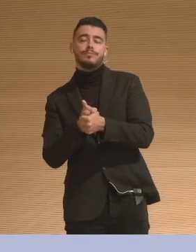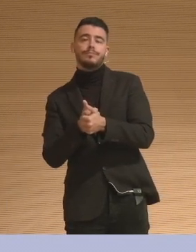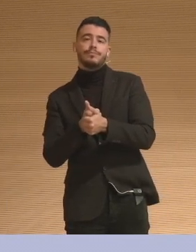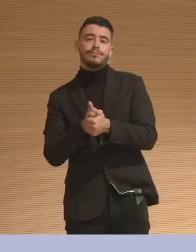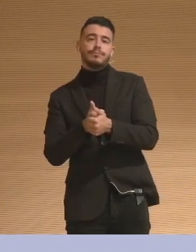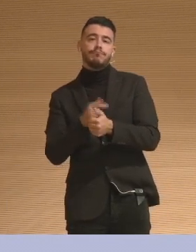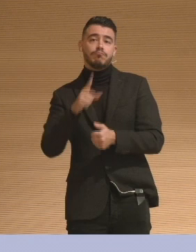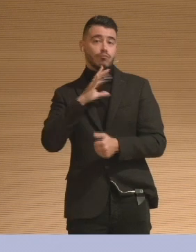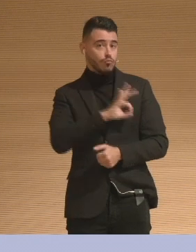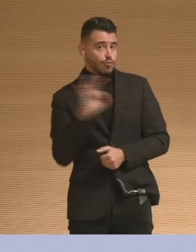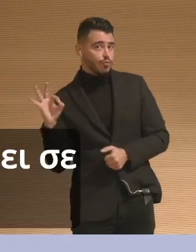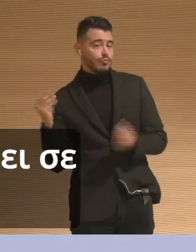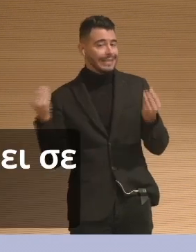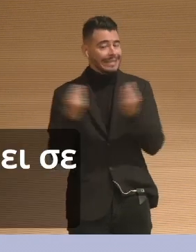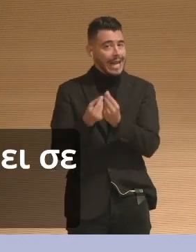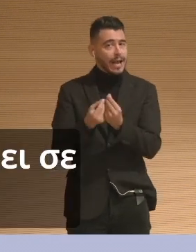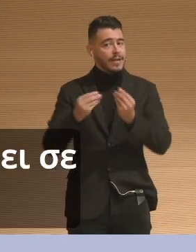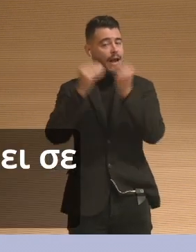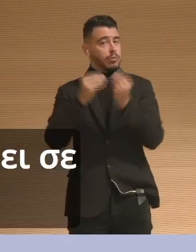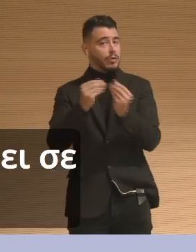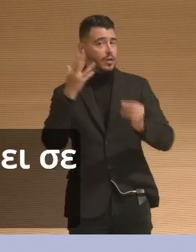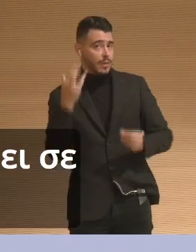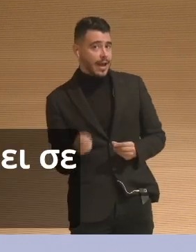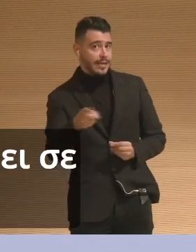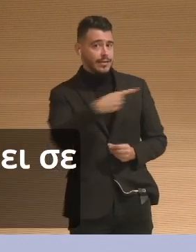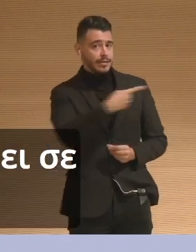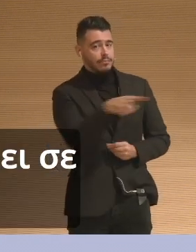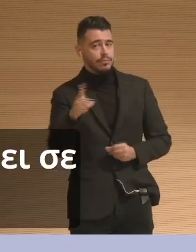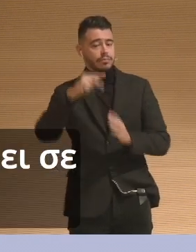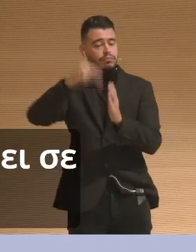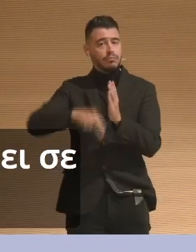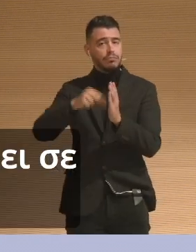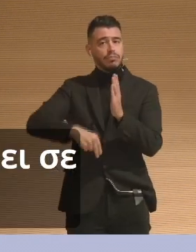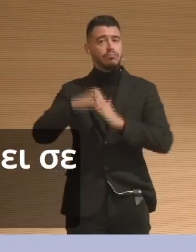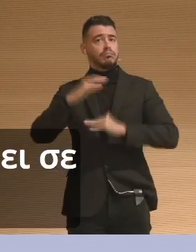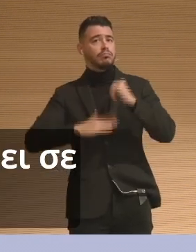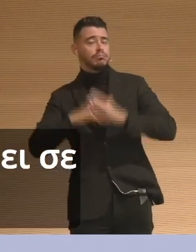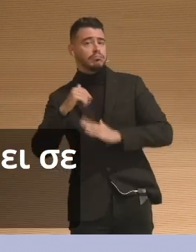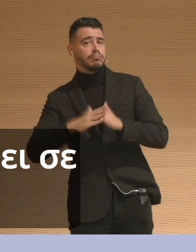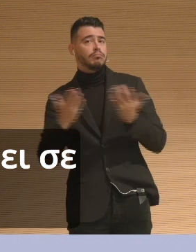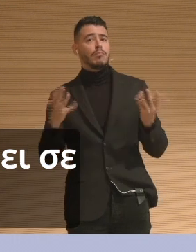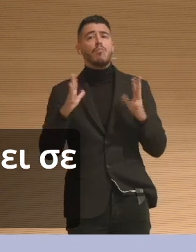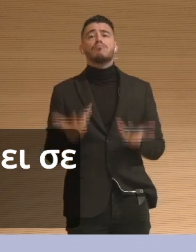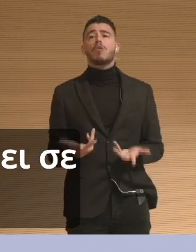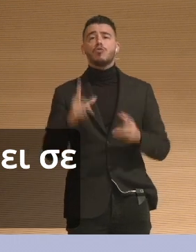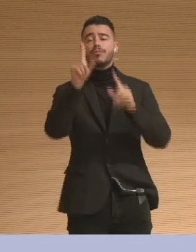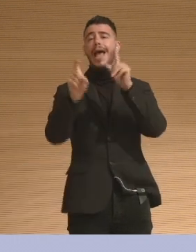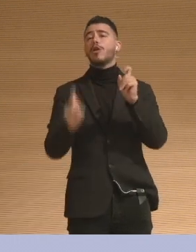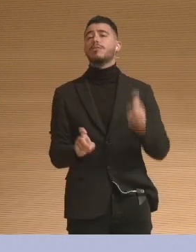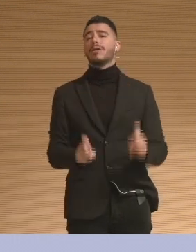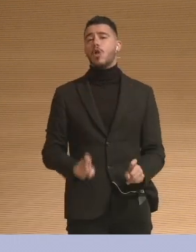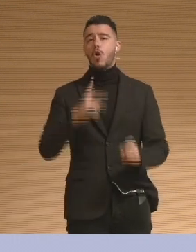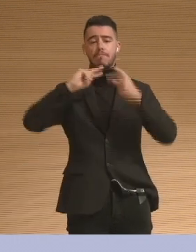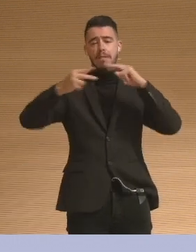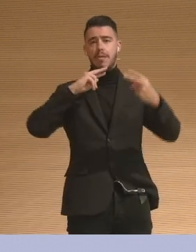representative study, and to ask respondents whether or not they have been prescribed social prescribing schemes